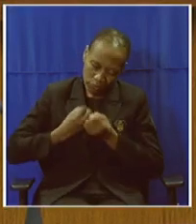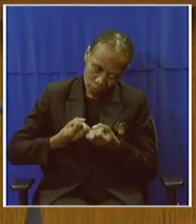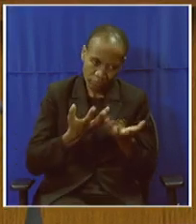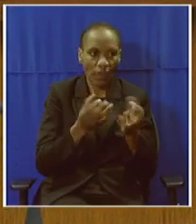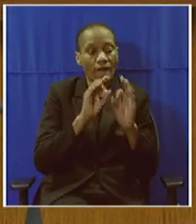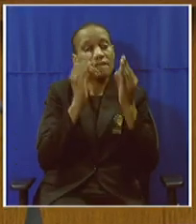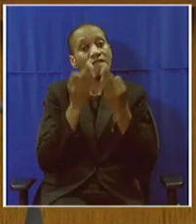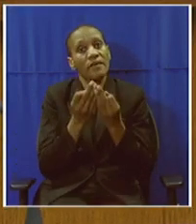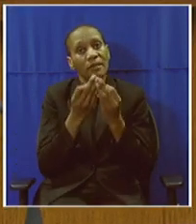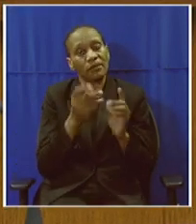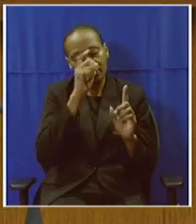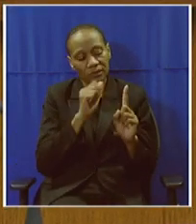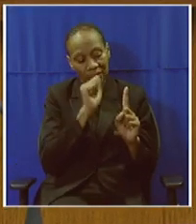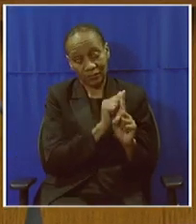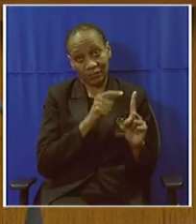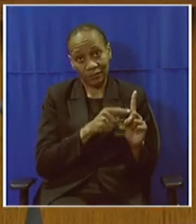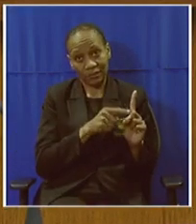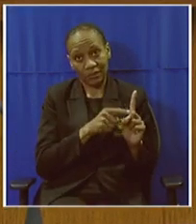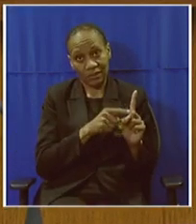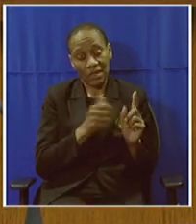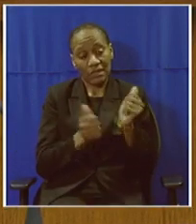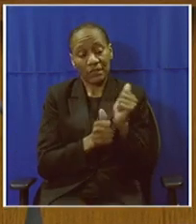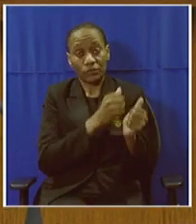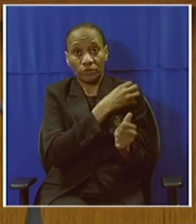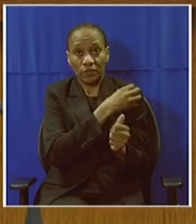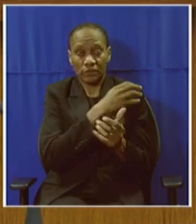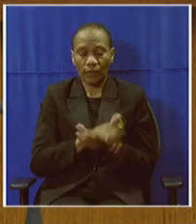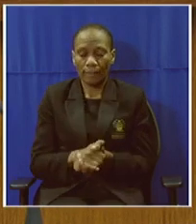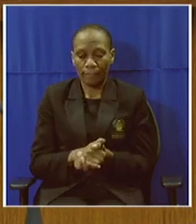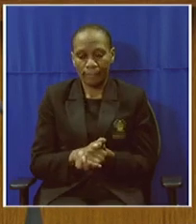the family of the deceased former Deputy Minister.